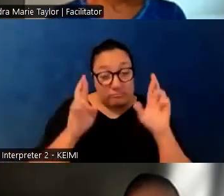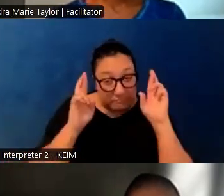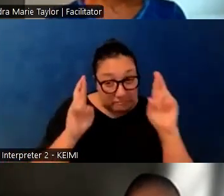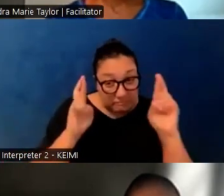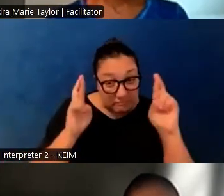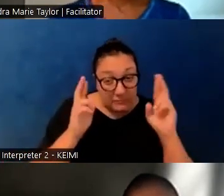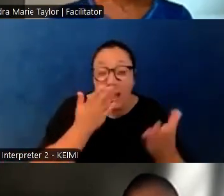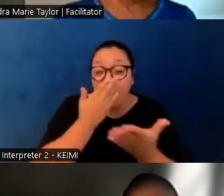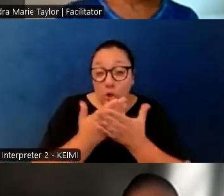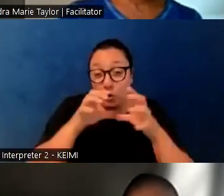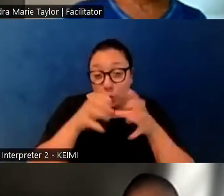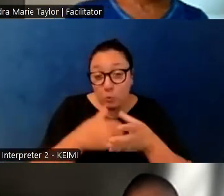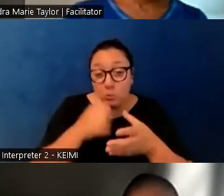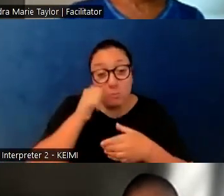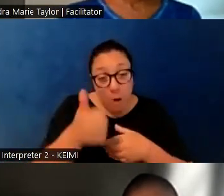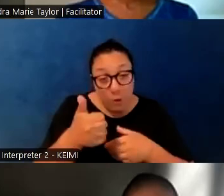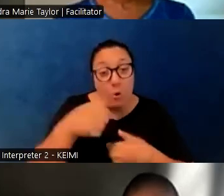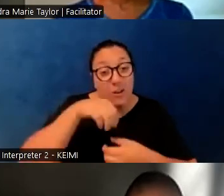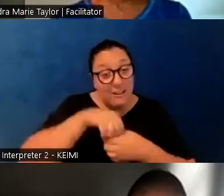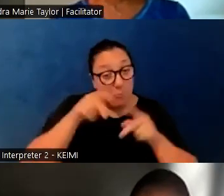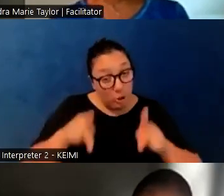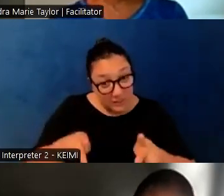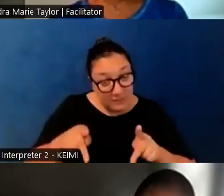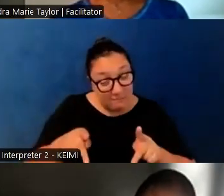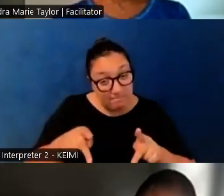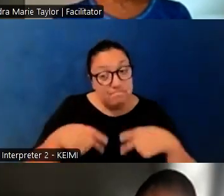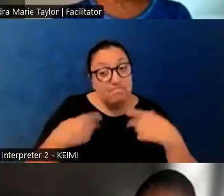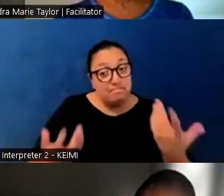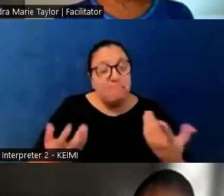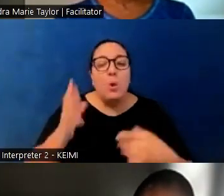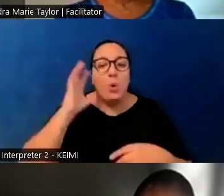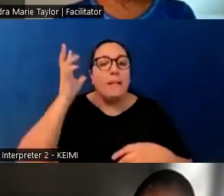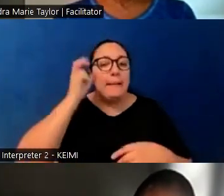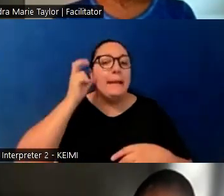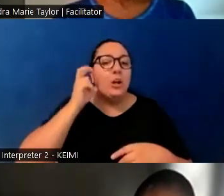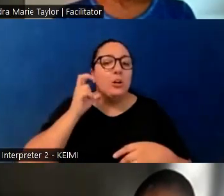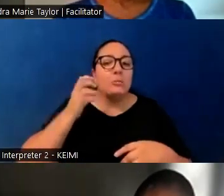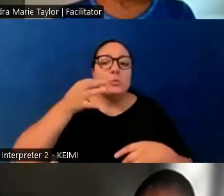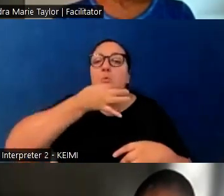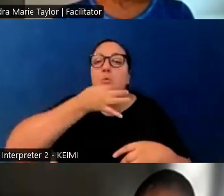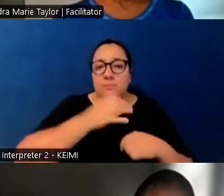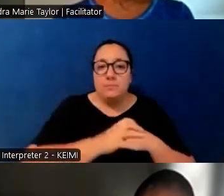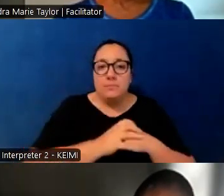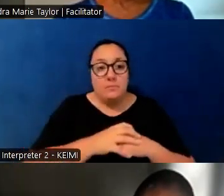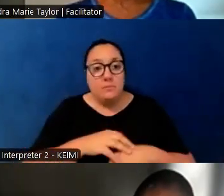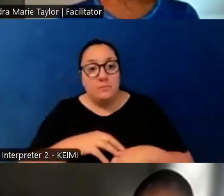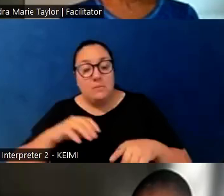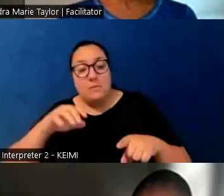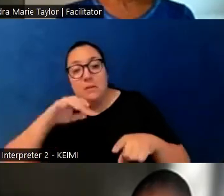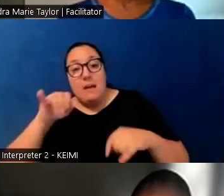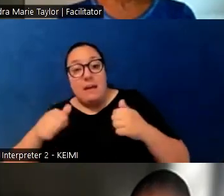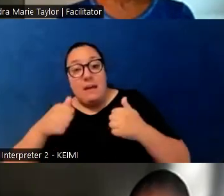group tomorrow in person. And you'll be hearing from us soon. Yeah. Any question,